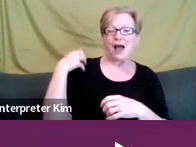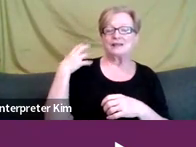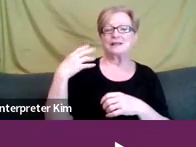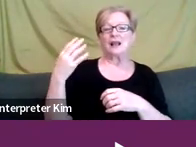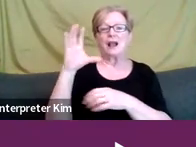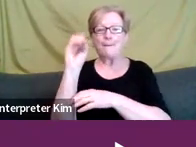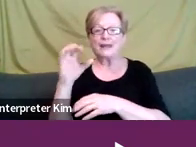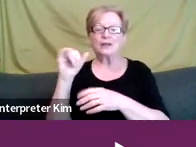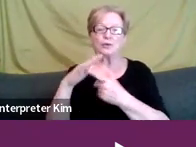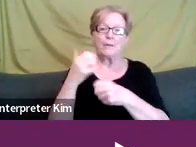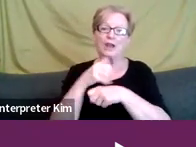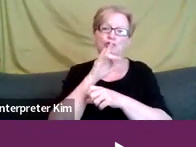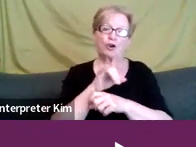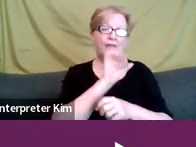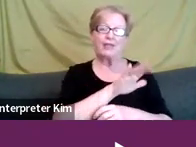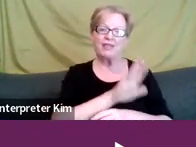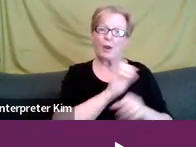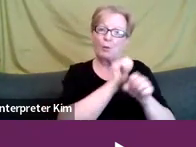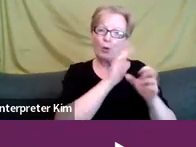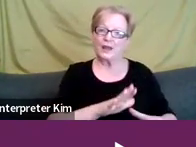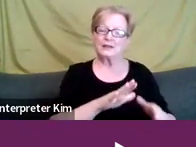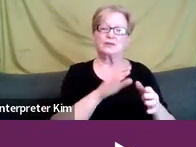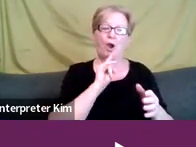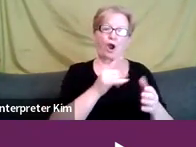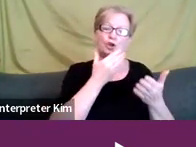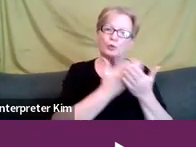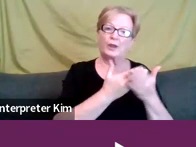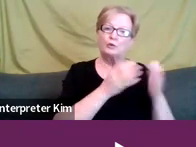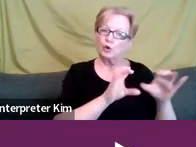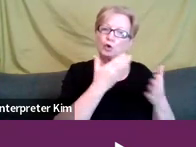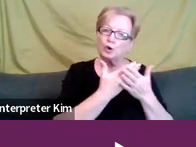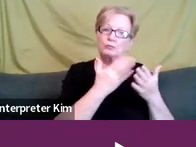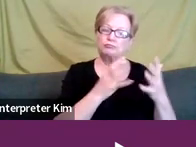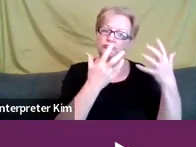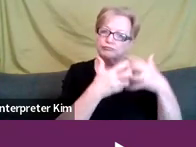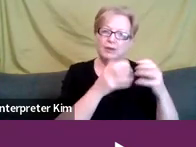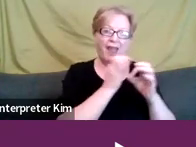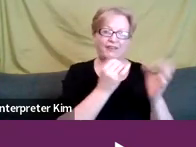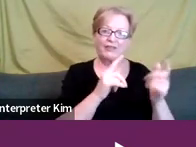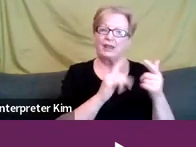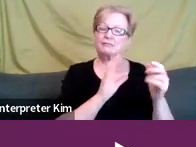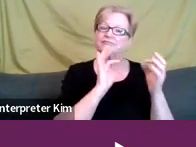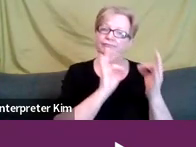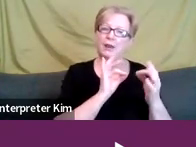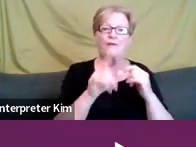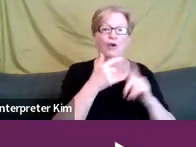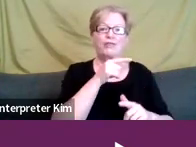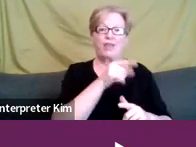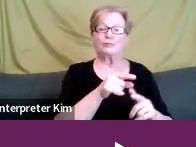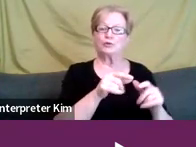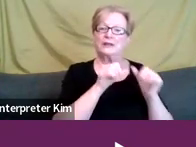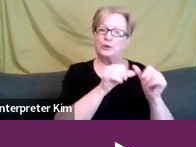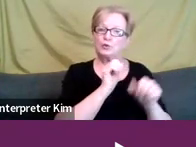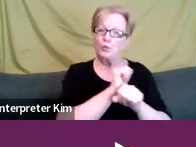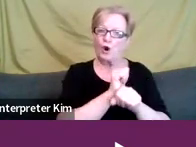well, both physically and mentally. So I'm really excited to have Norm here